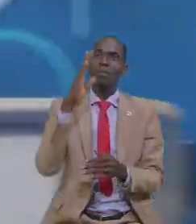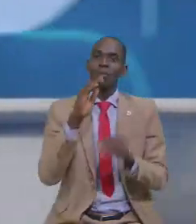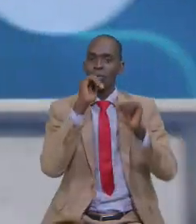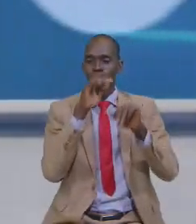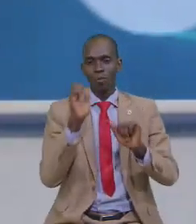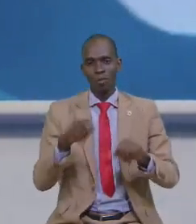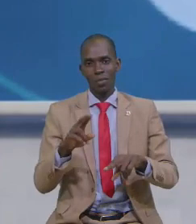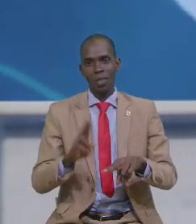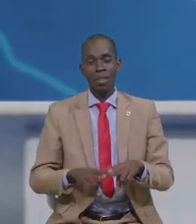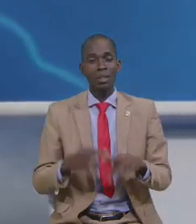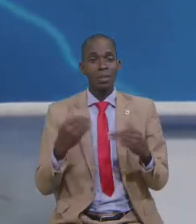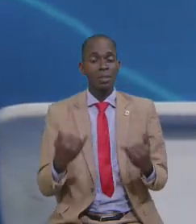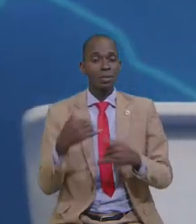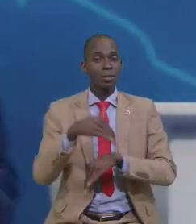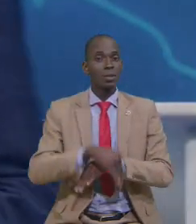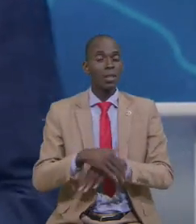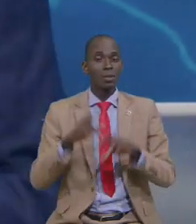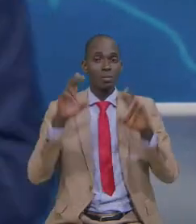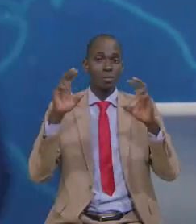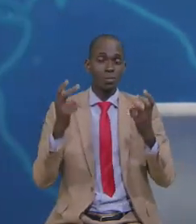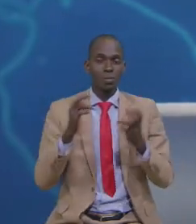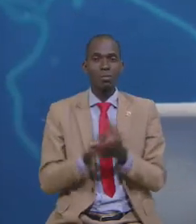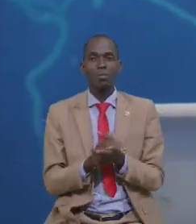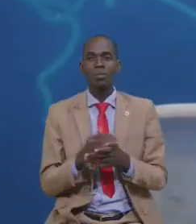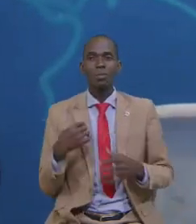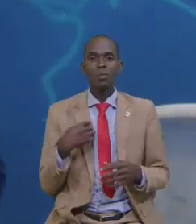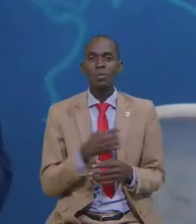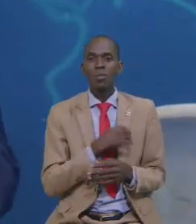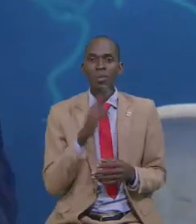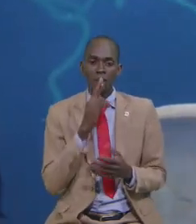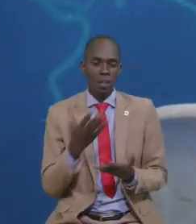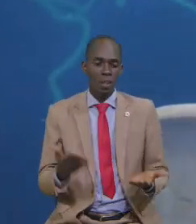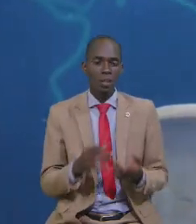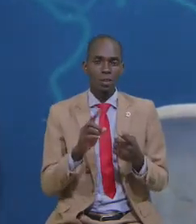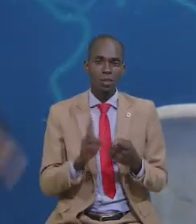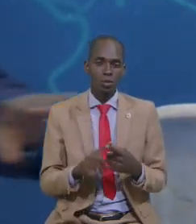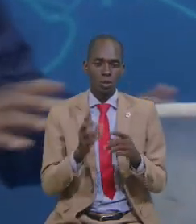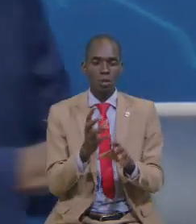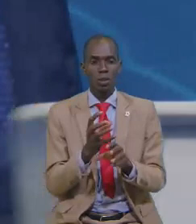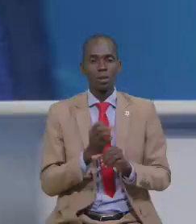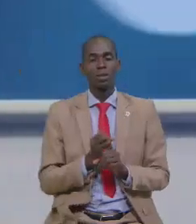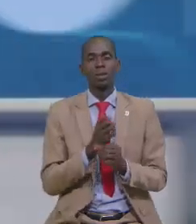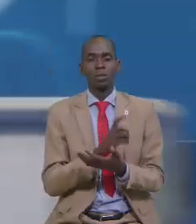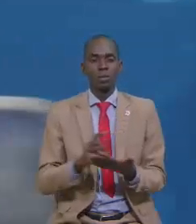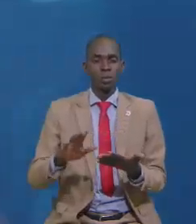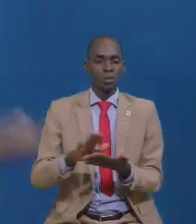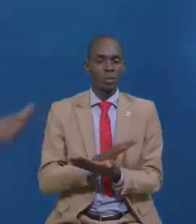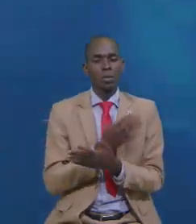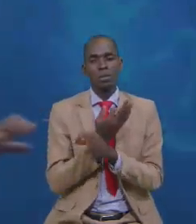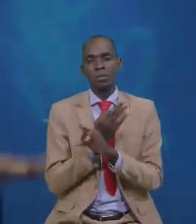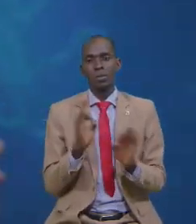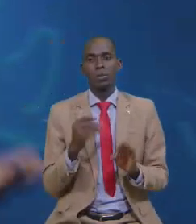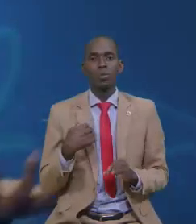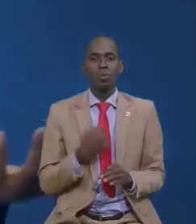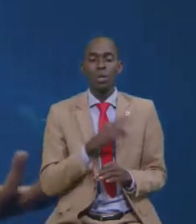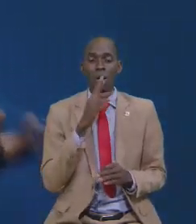the message today. You know, we're here to receive supernatural freedom. We're here to